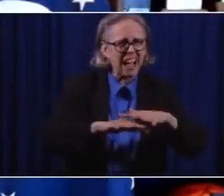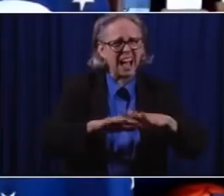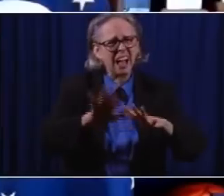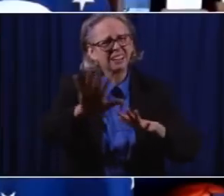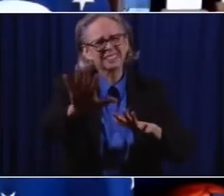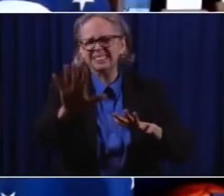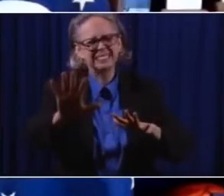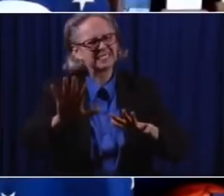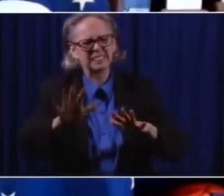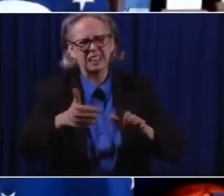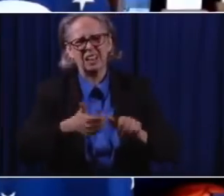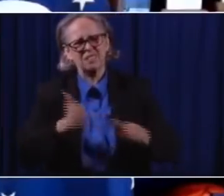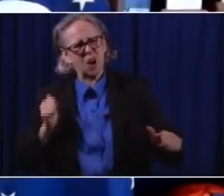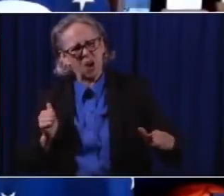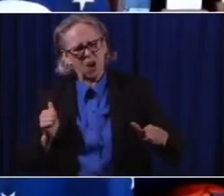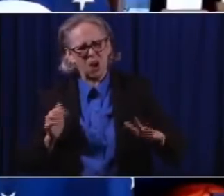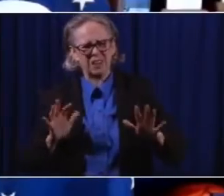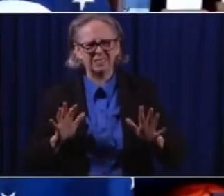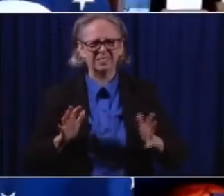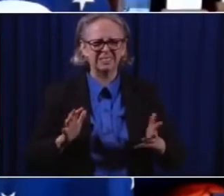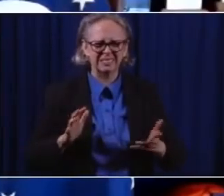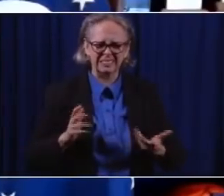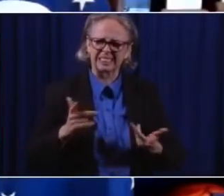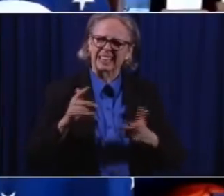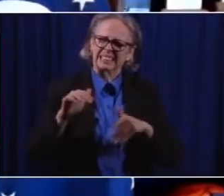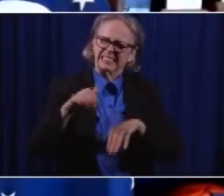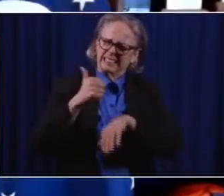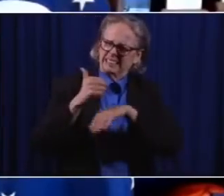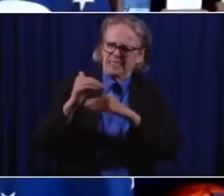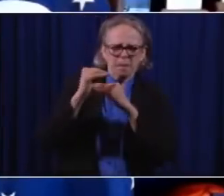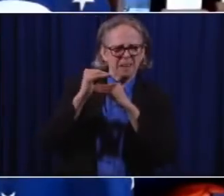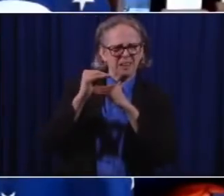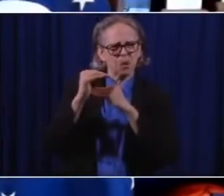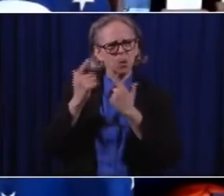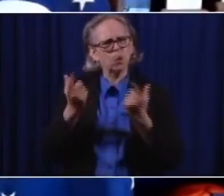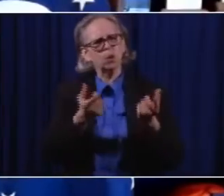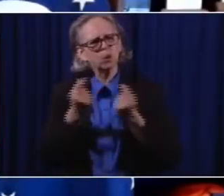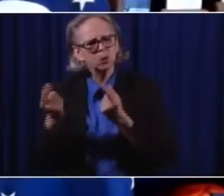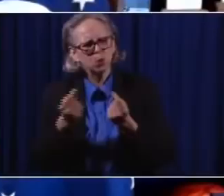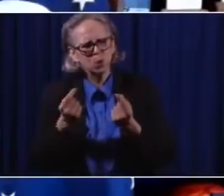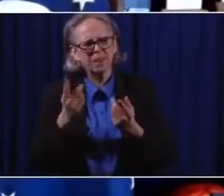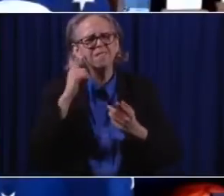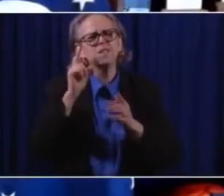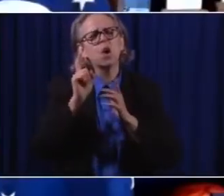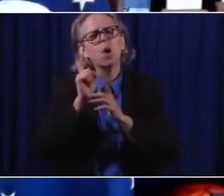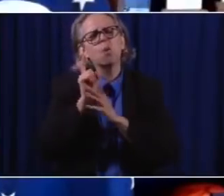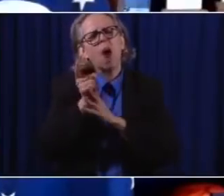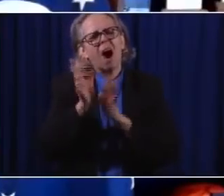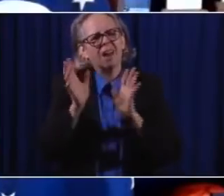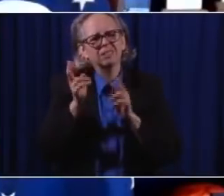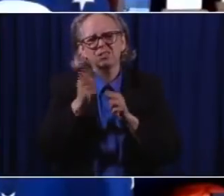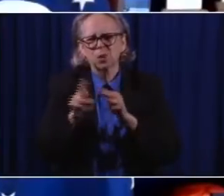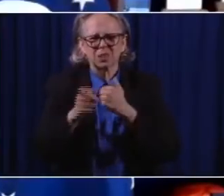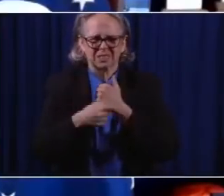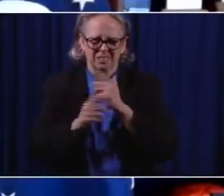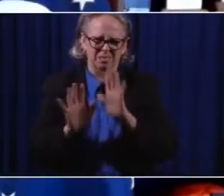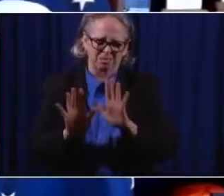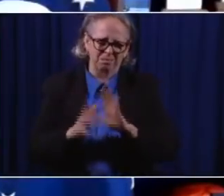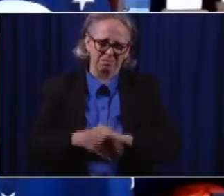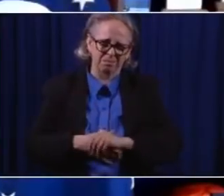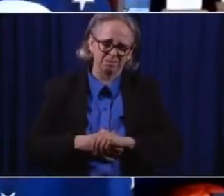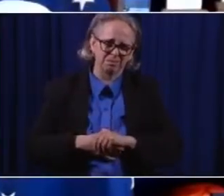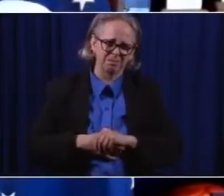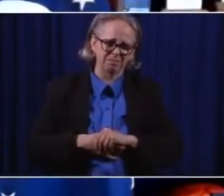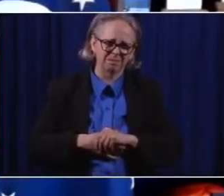little while until we get this back under control, so that we don't have to get ourselves to a point that we have to